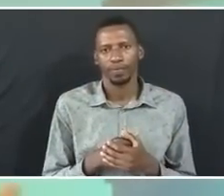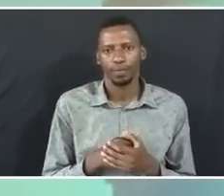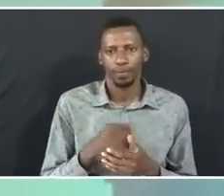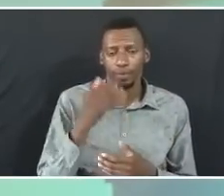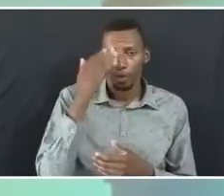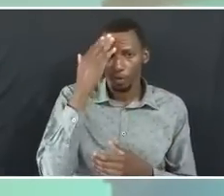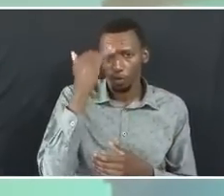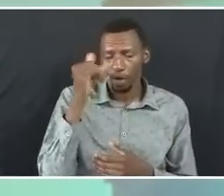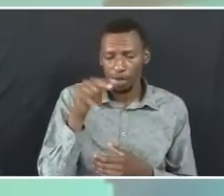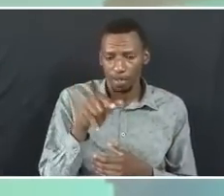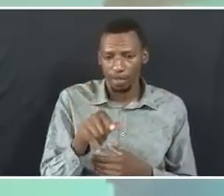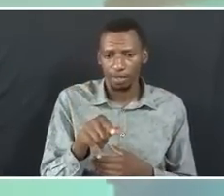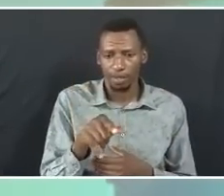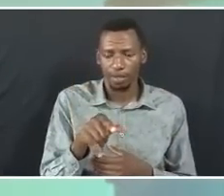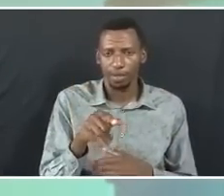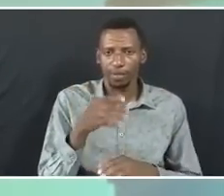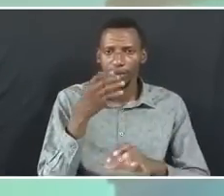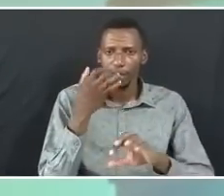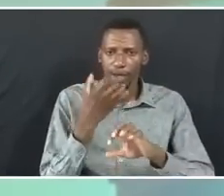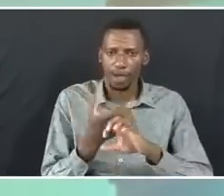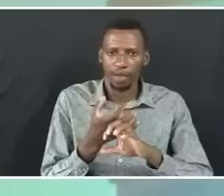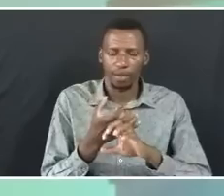Because it's a taboo subject.